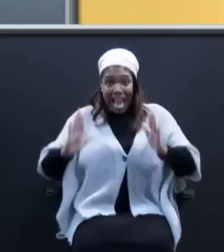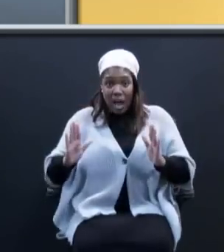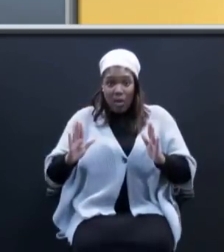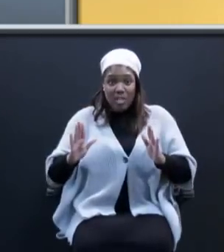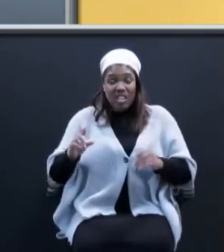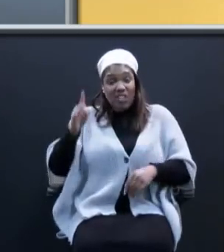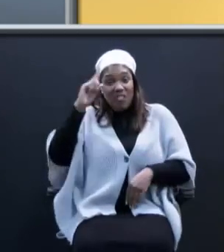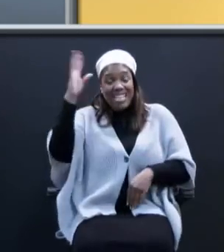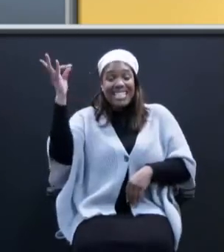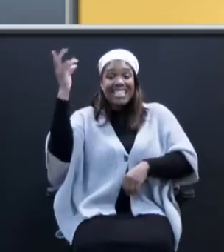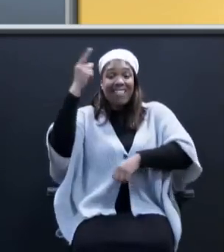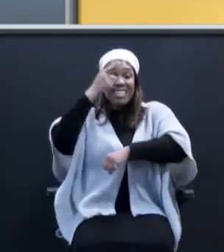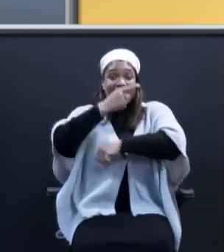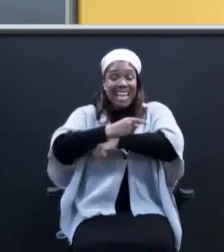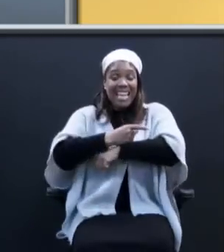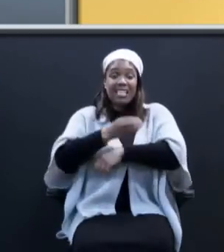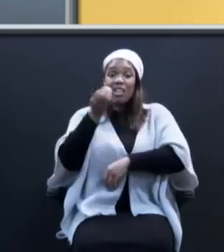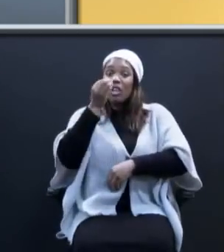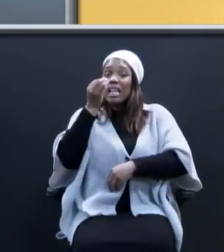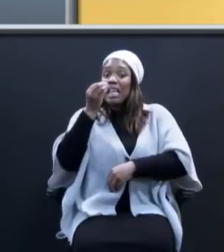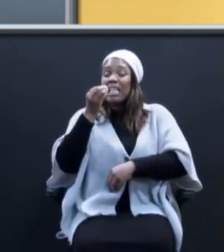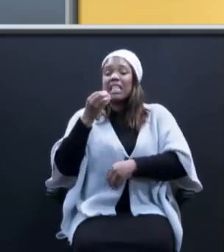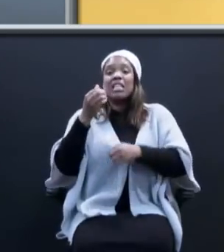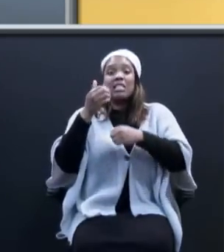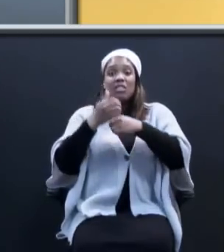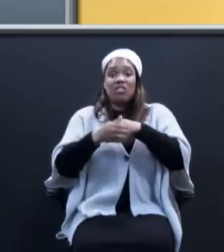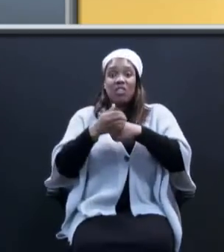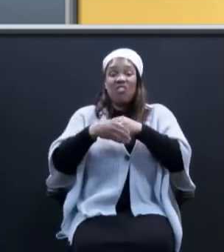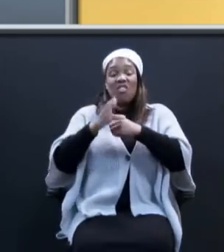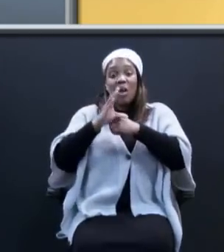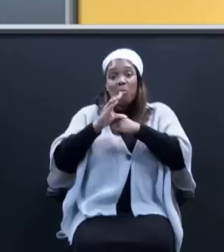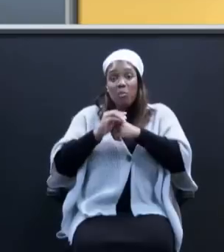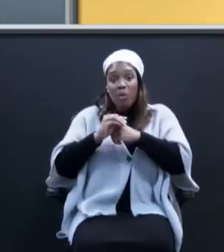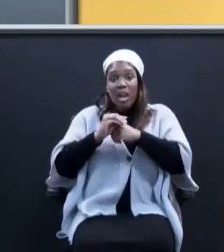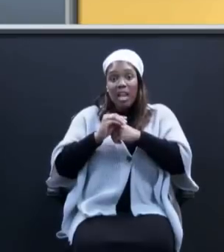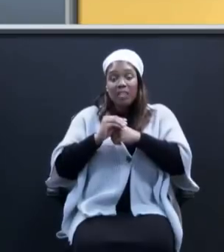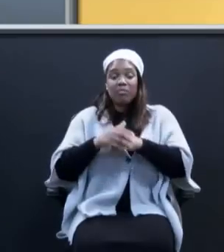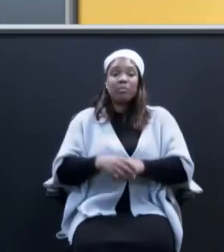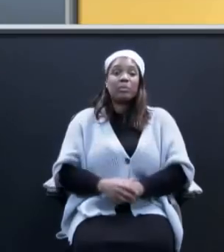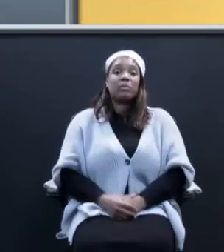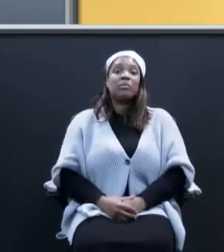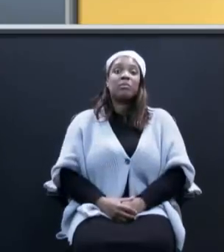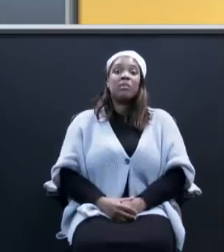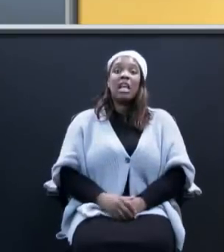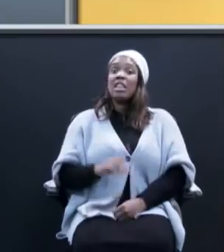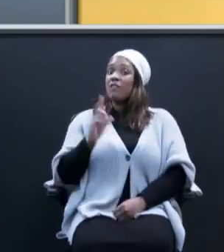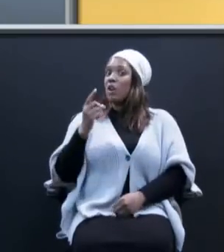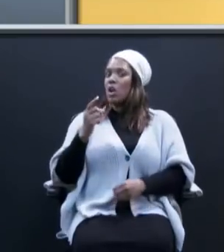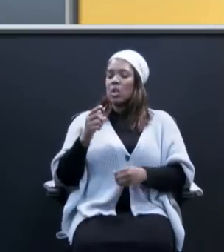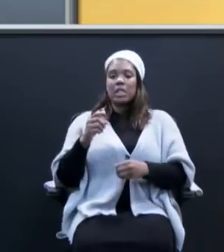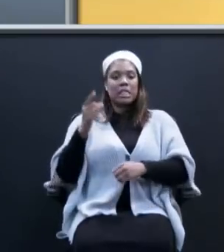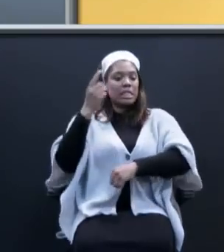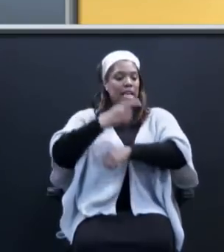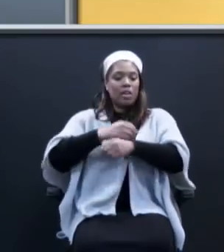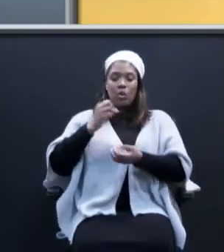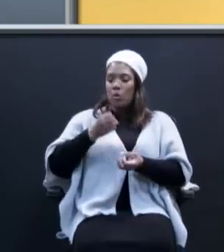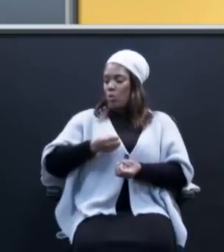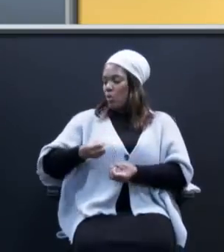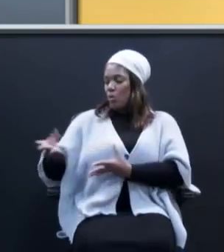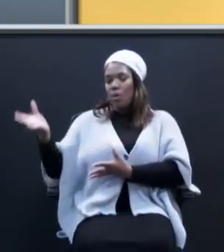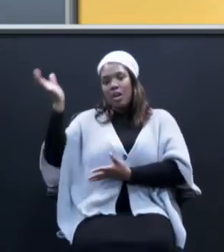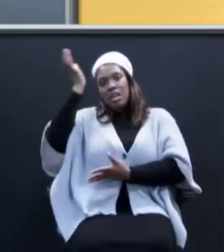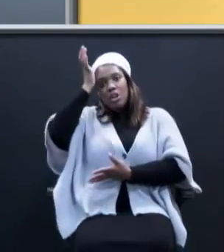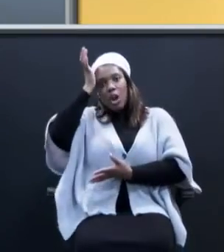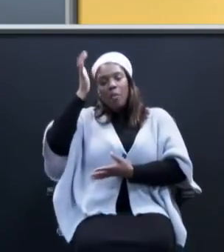7 days you should eat unleavened bread, and the first day you should put away leaven out of your houses. Go ahead.